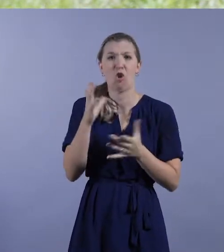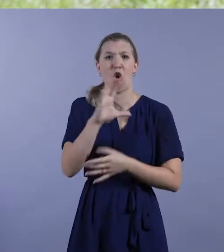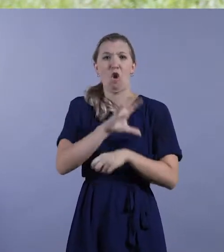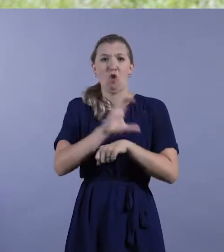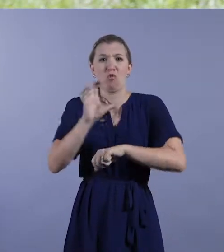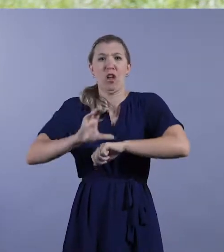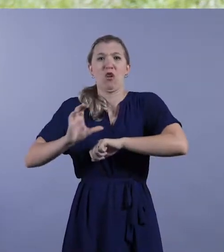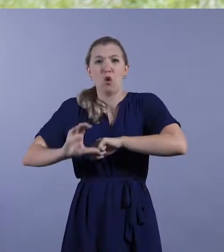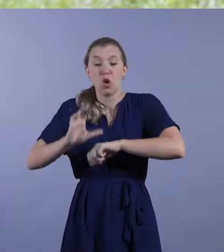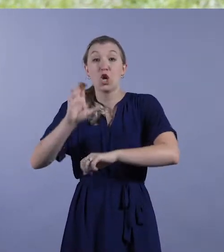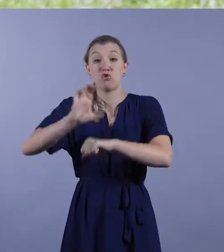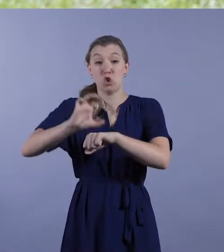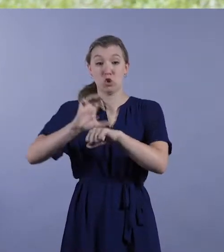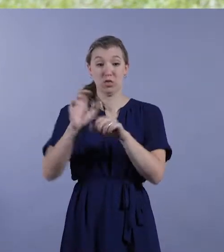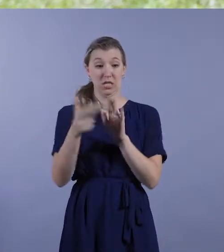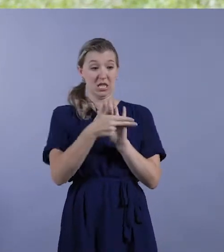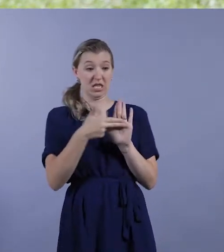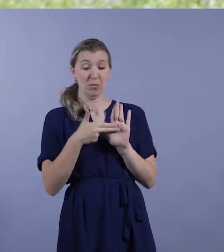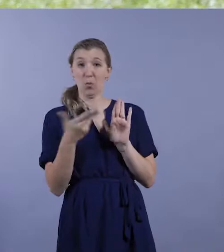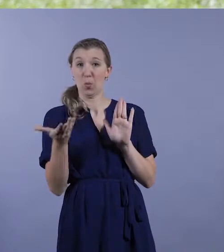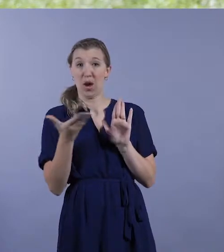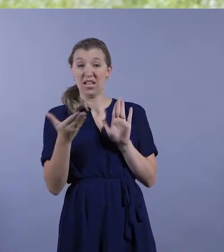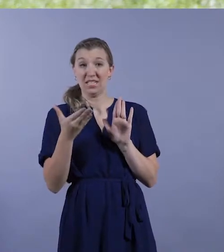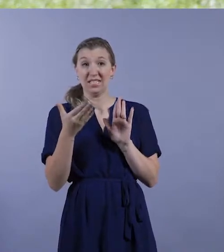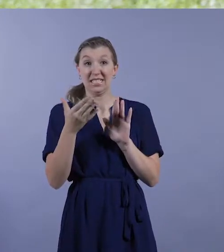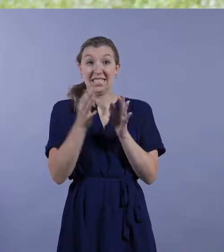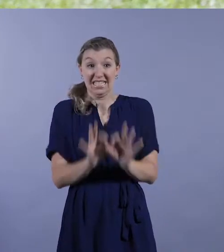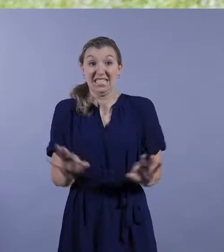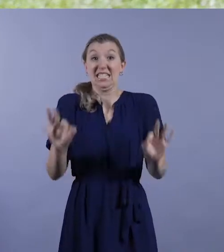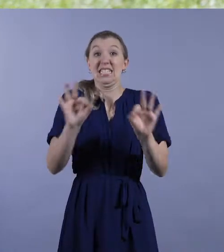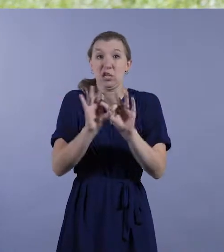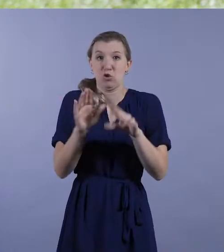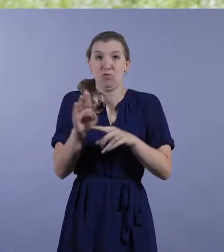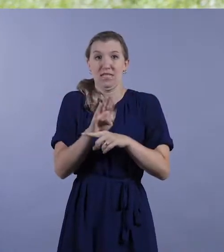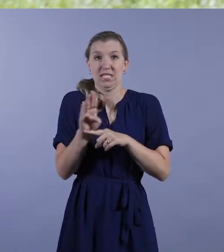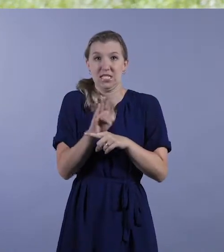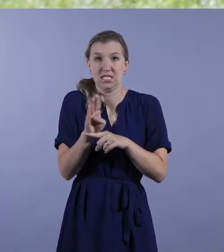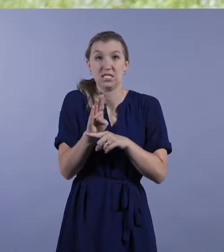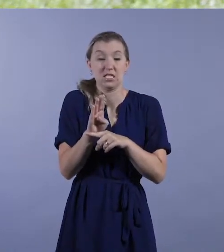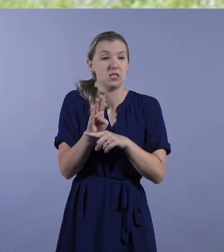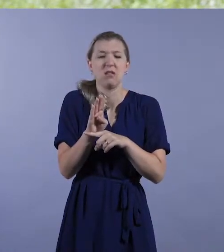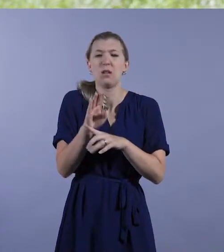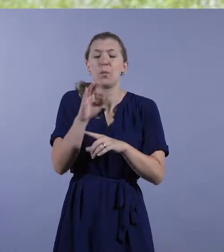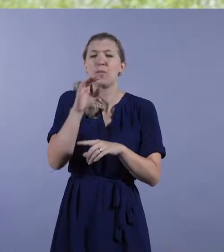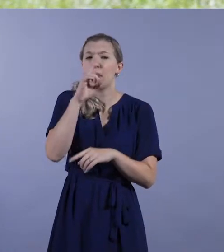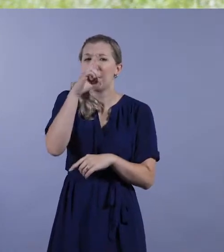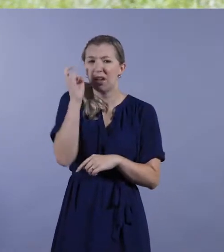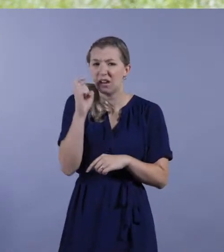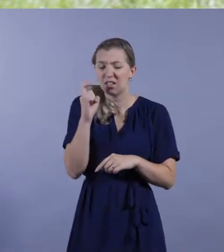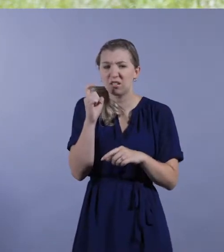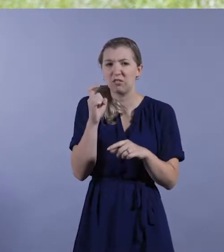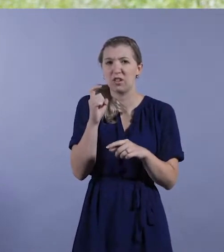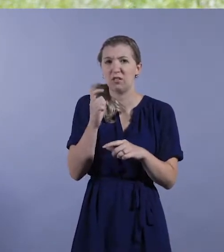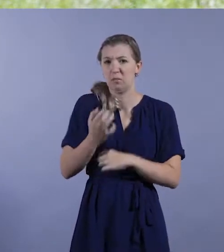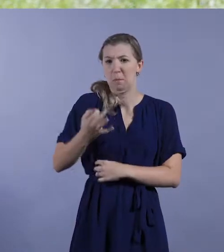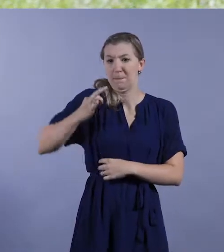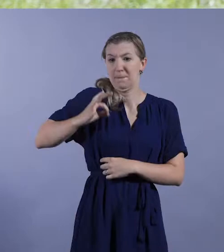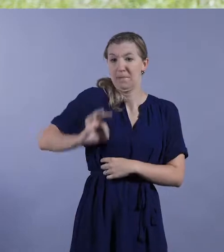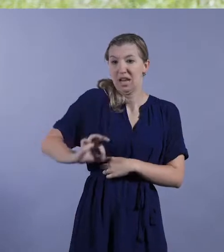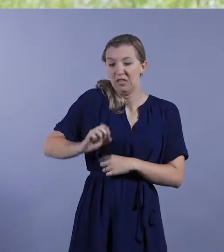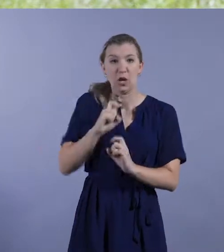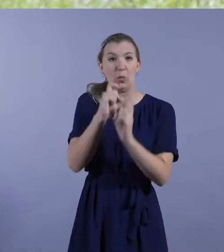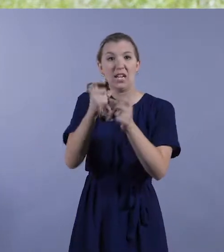anyways, churches were labeled as essential businesses. And that's not just because of the practical benefit we bring to so many